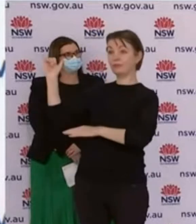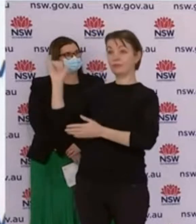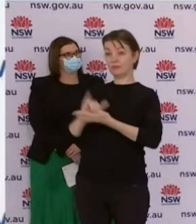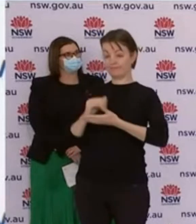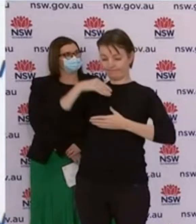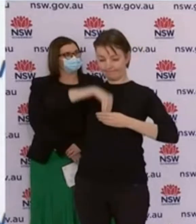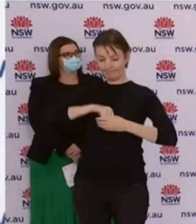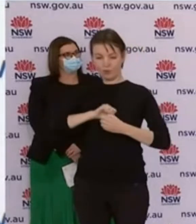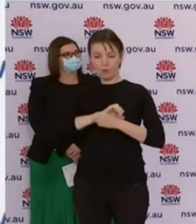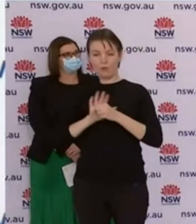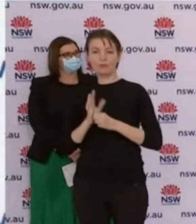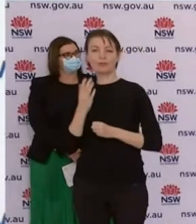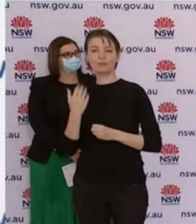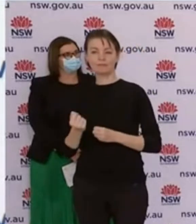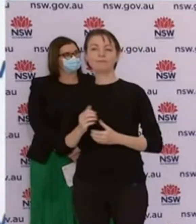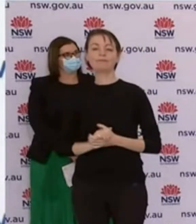cases reported.